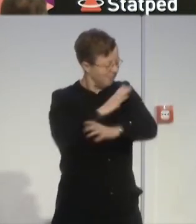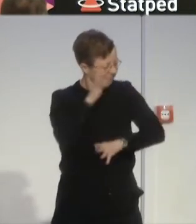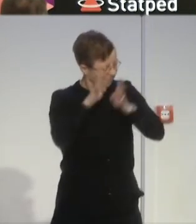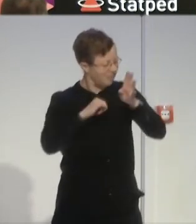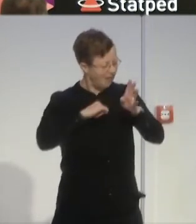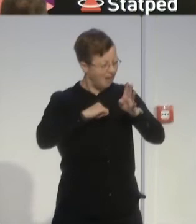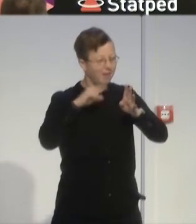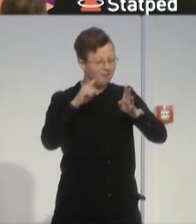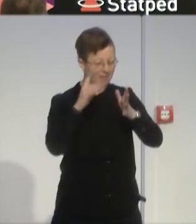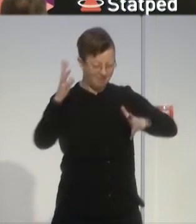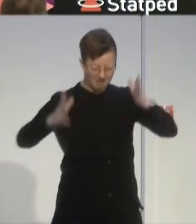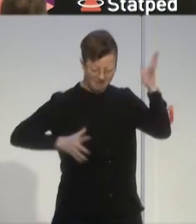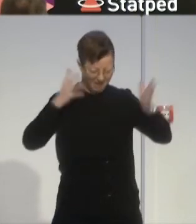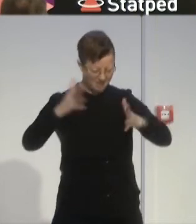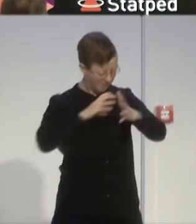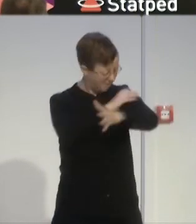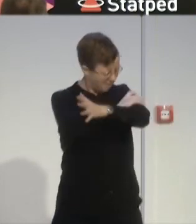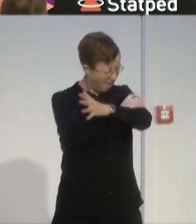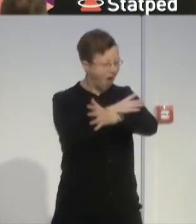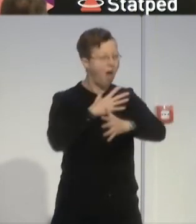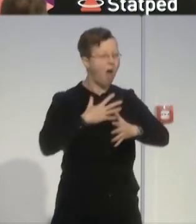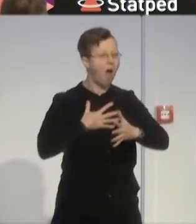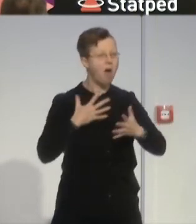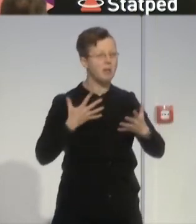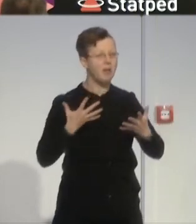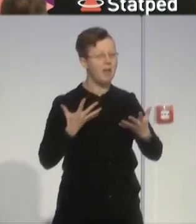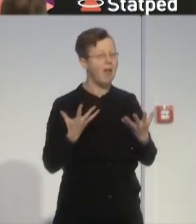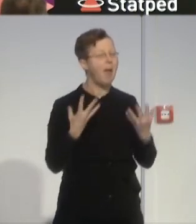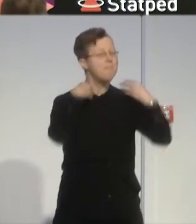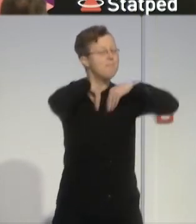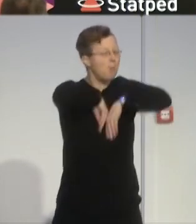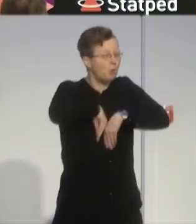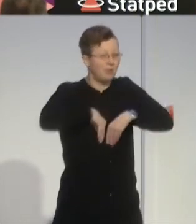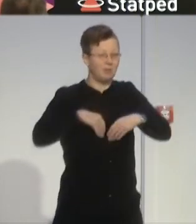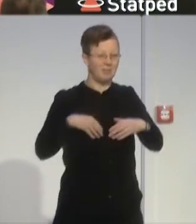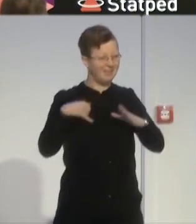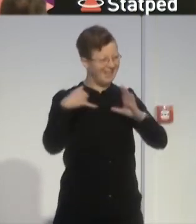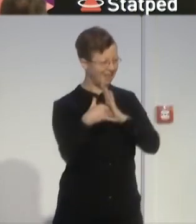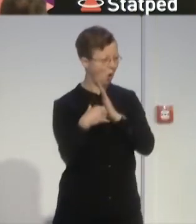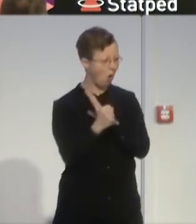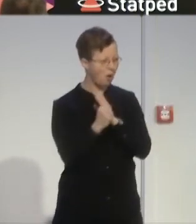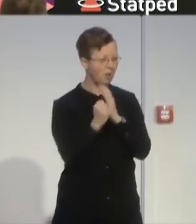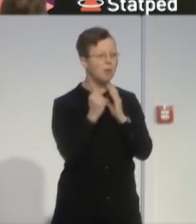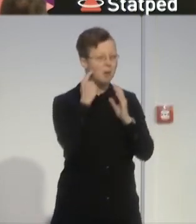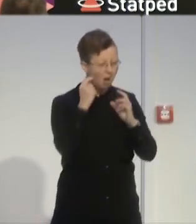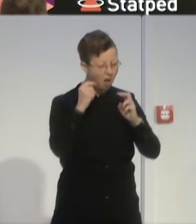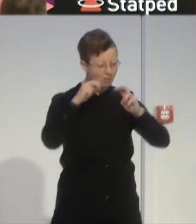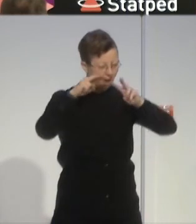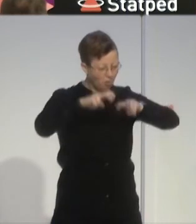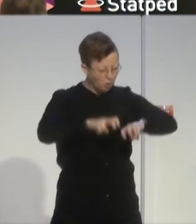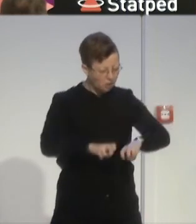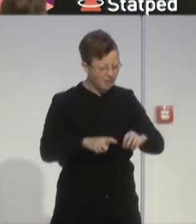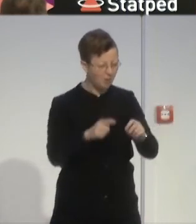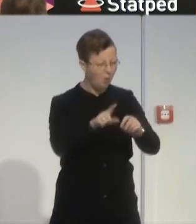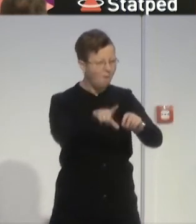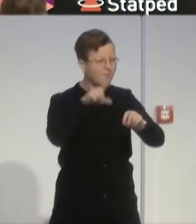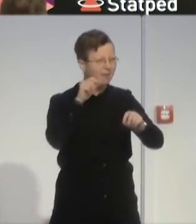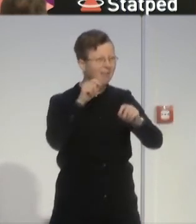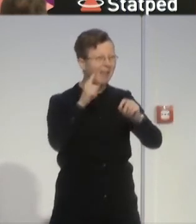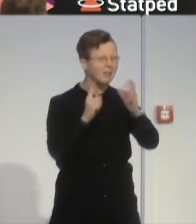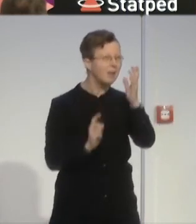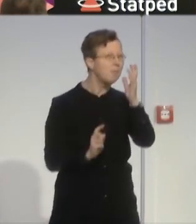This gesture has an embodied content. It's possible to analyze it and to find the